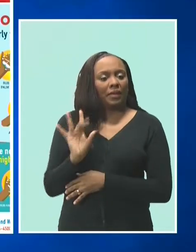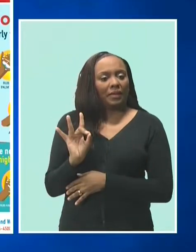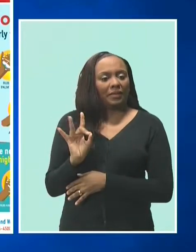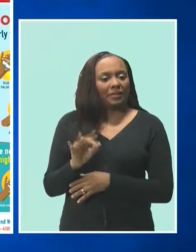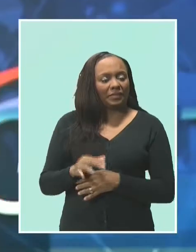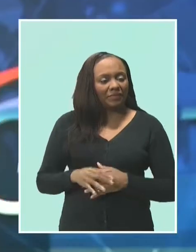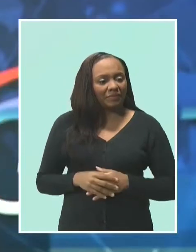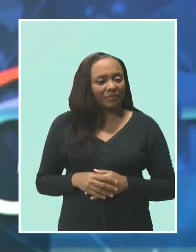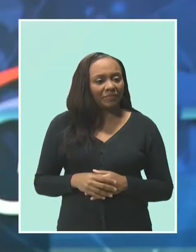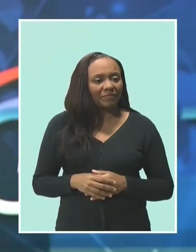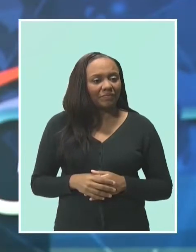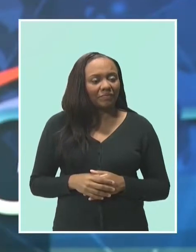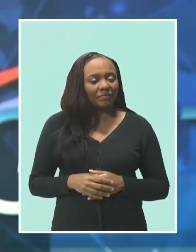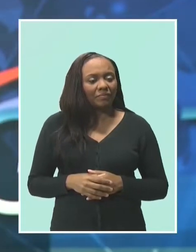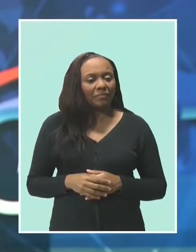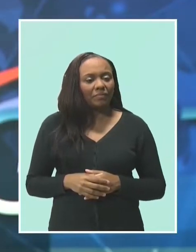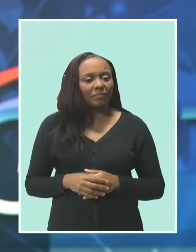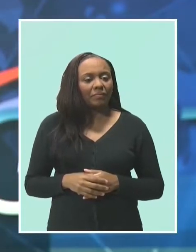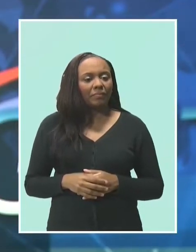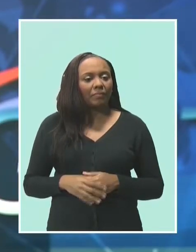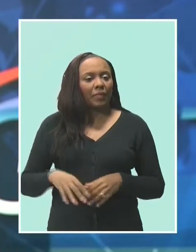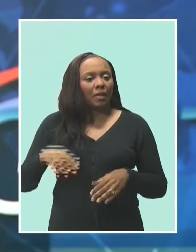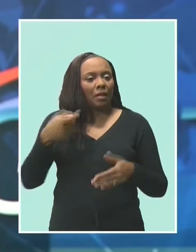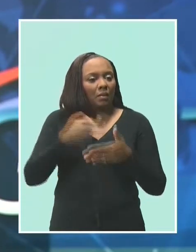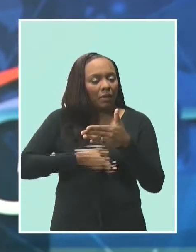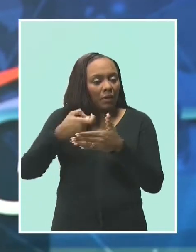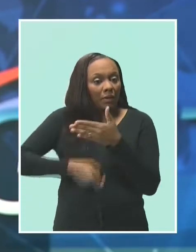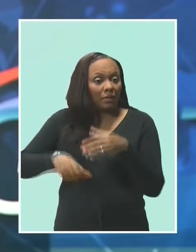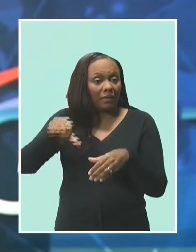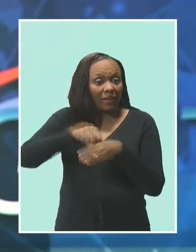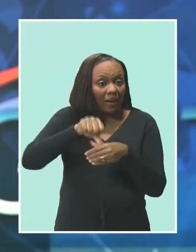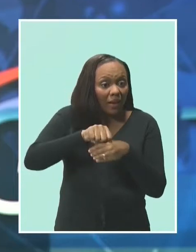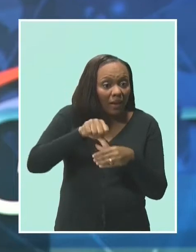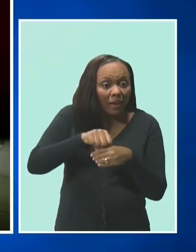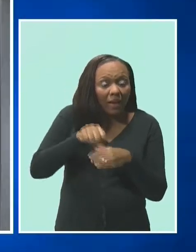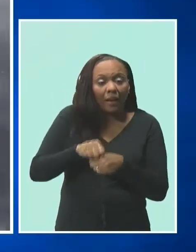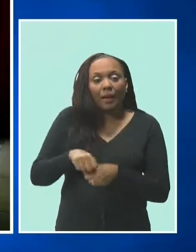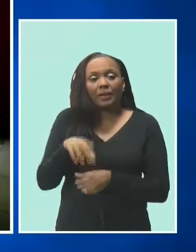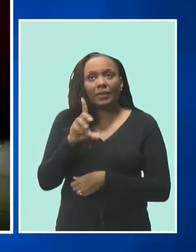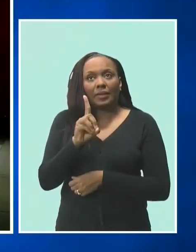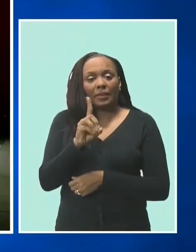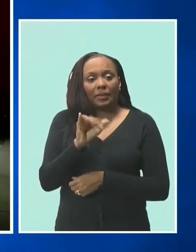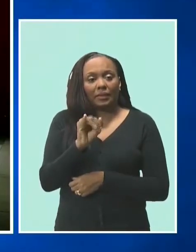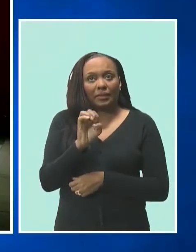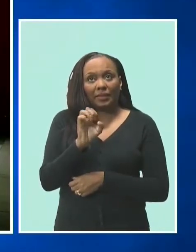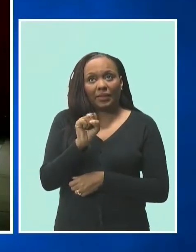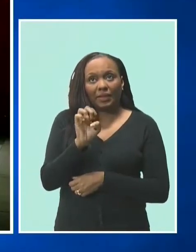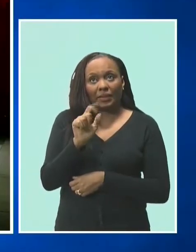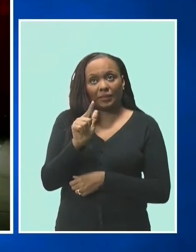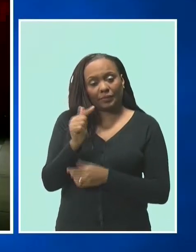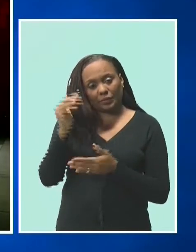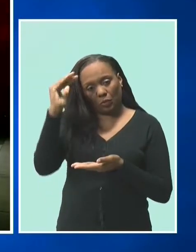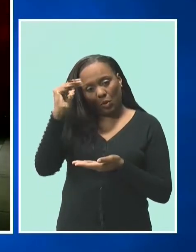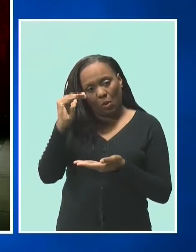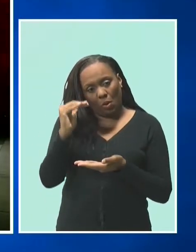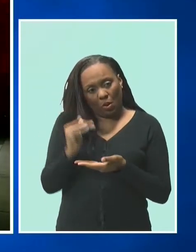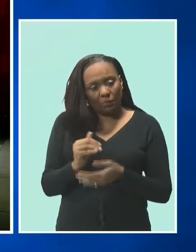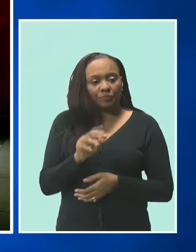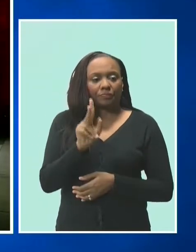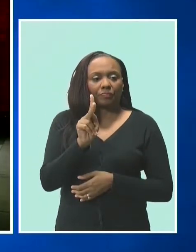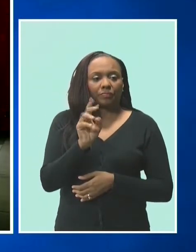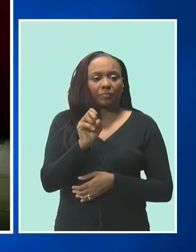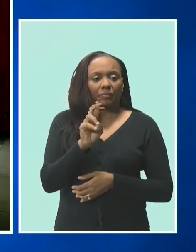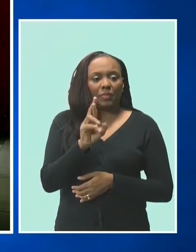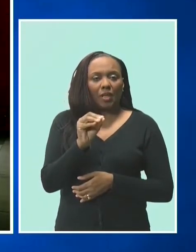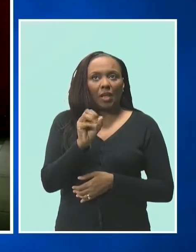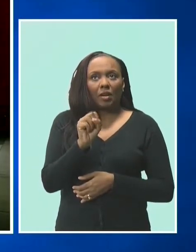2,458. Well, the retail prices of gasoline, diesel, and kerosene have decreased. Gasoline has